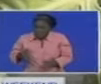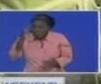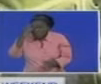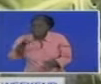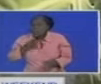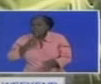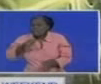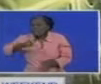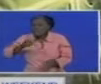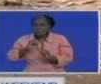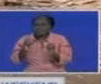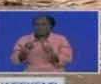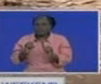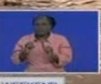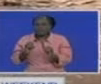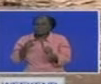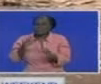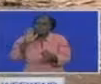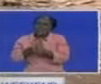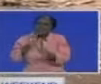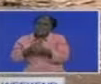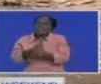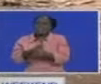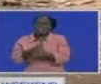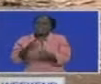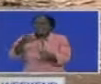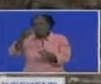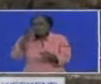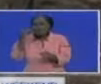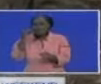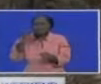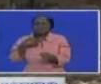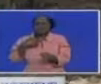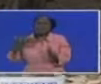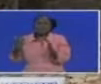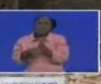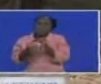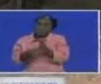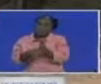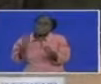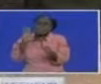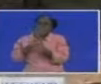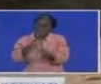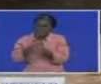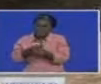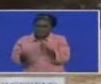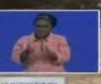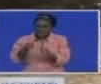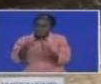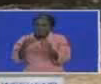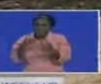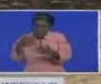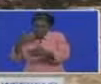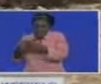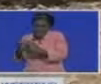Shallow wells are a feature in many homes in Marigoini, but there is a problem. Most of the wells have been dug near pit latrines.